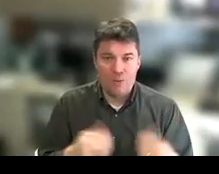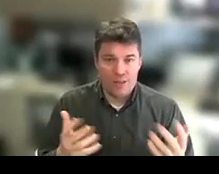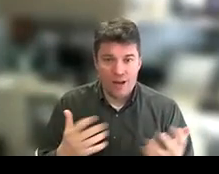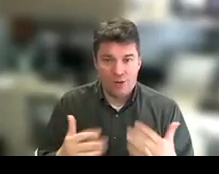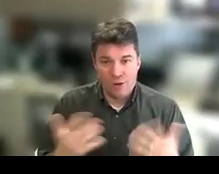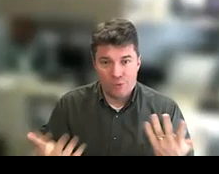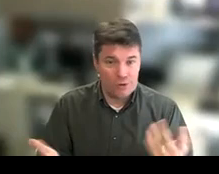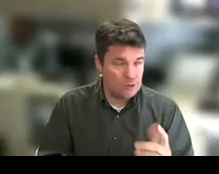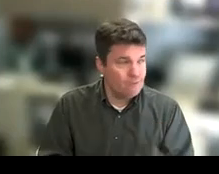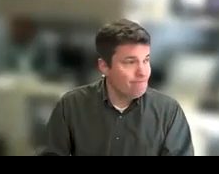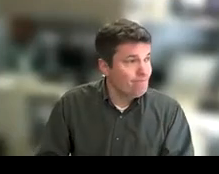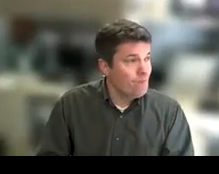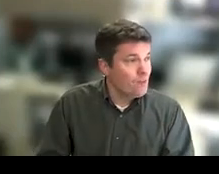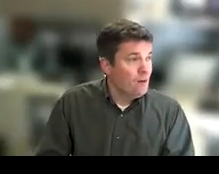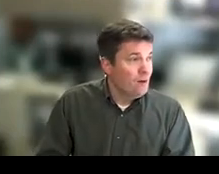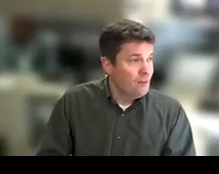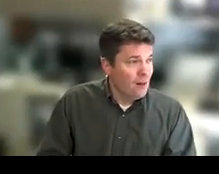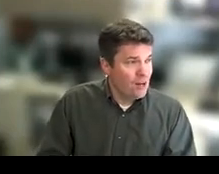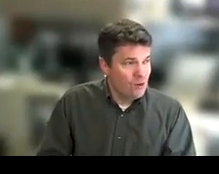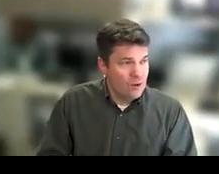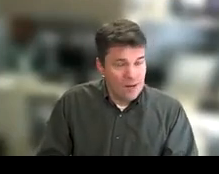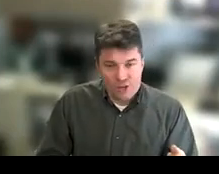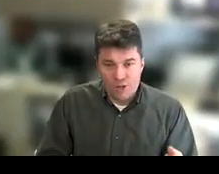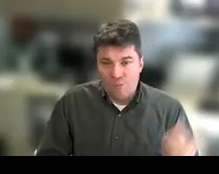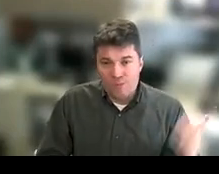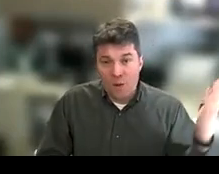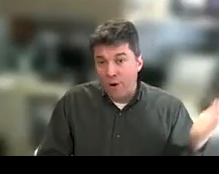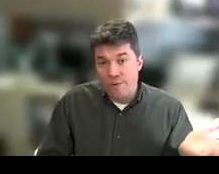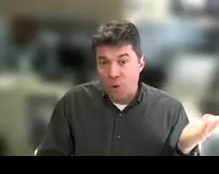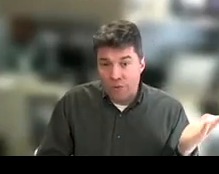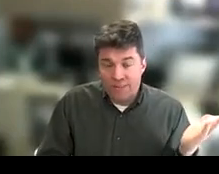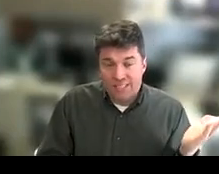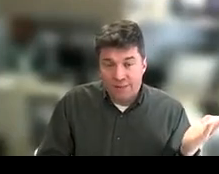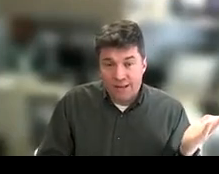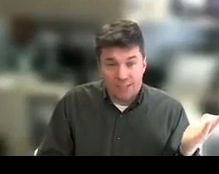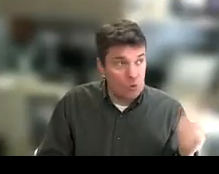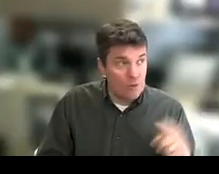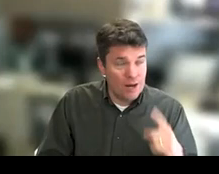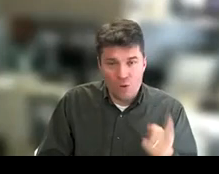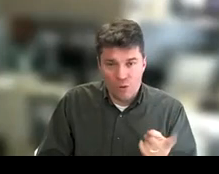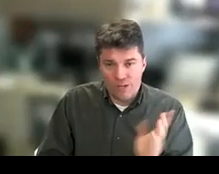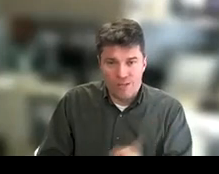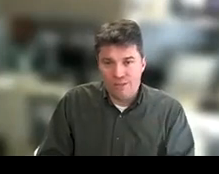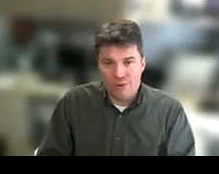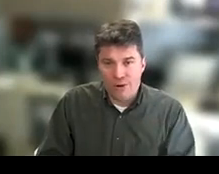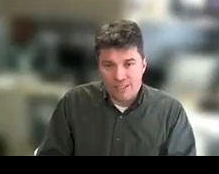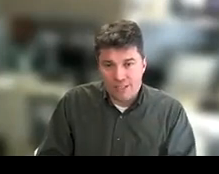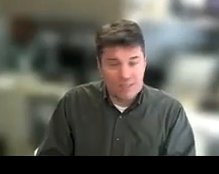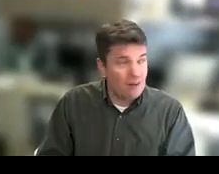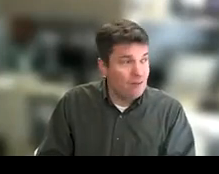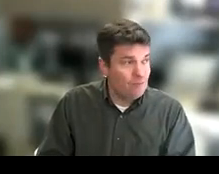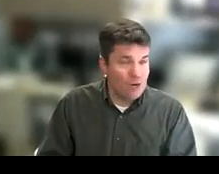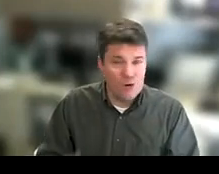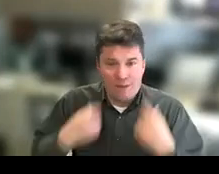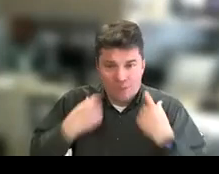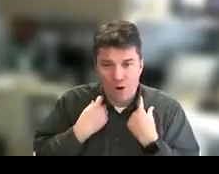of connecting without interruption. So in electro induction loops, they work with both of these devices, or they can work with the straight